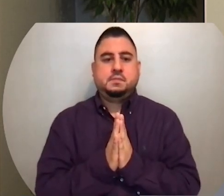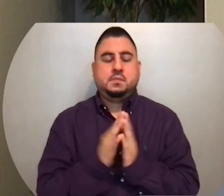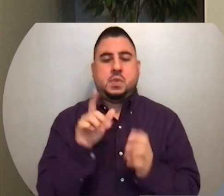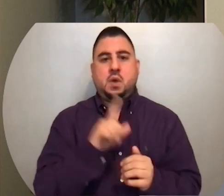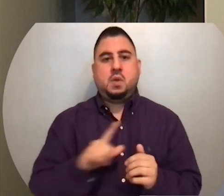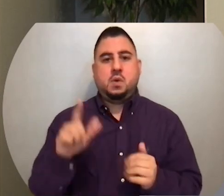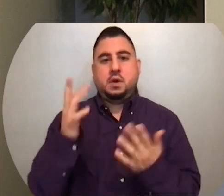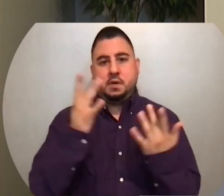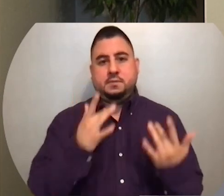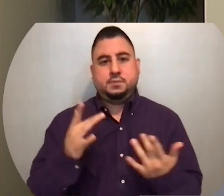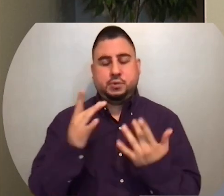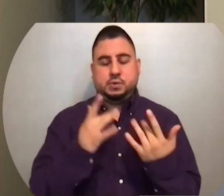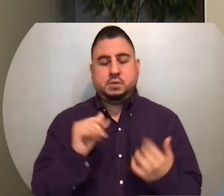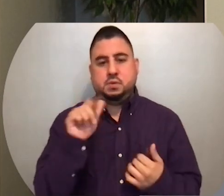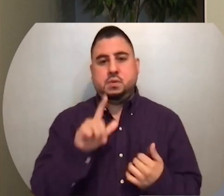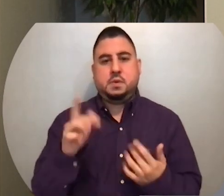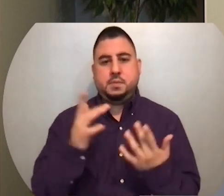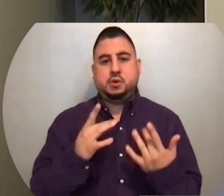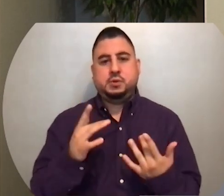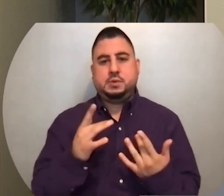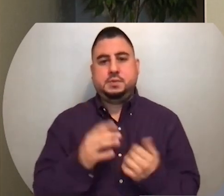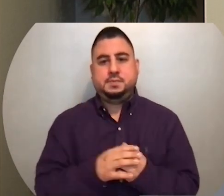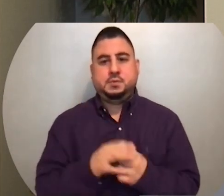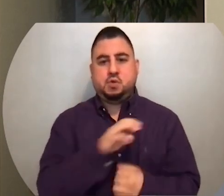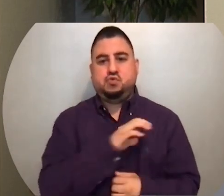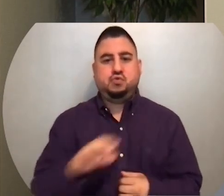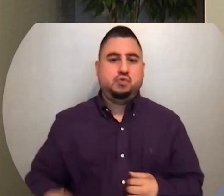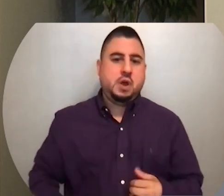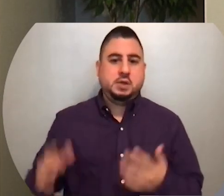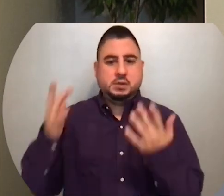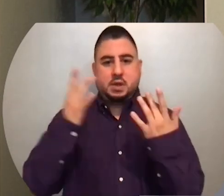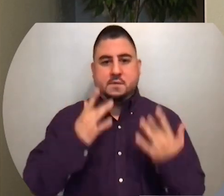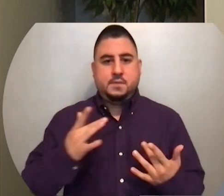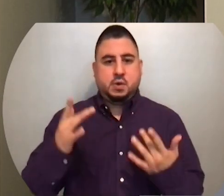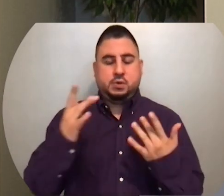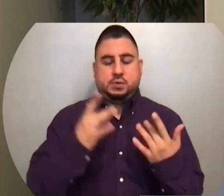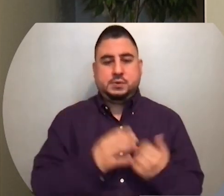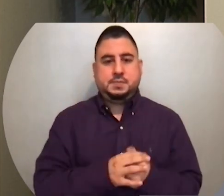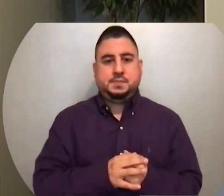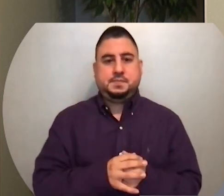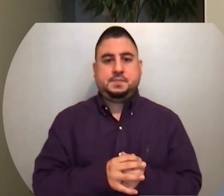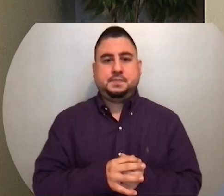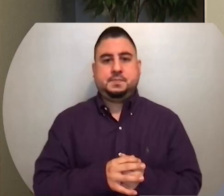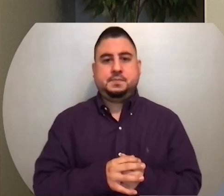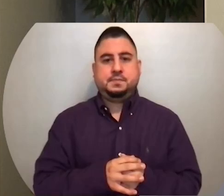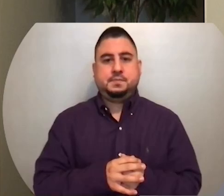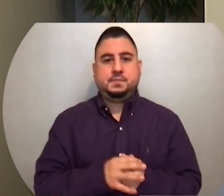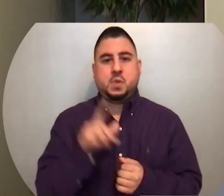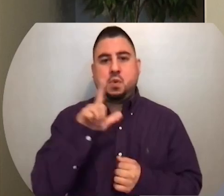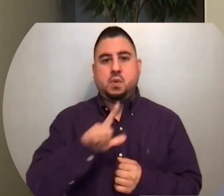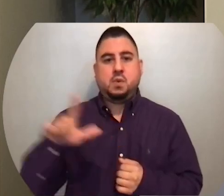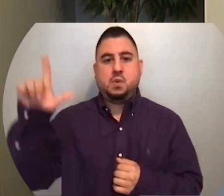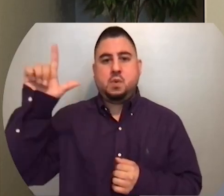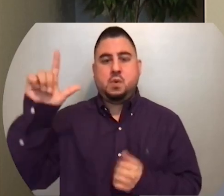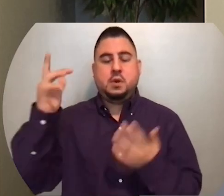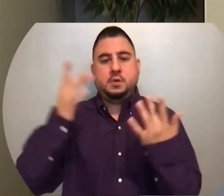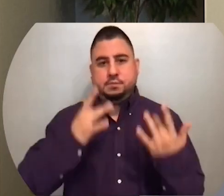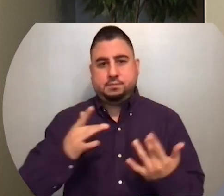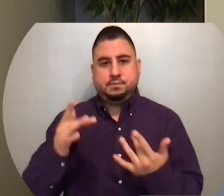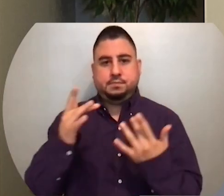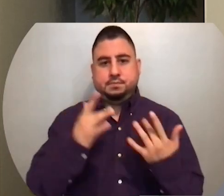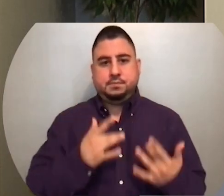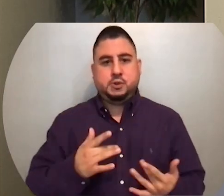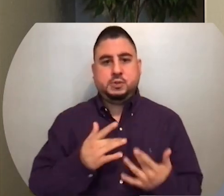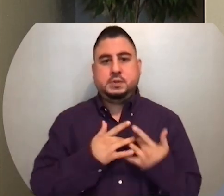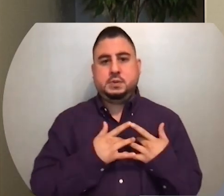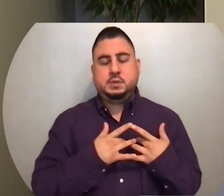Amen. Lord, have mercy. Lord, have mercy. Christ, have mercy. Christ, have mercy. Lord, have mercy. Lord, have